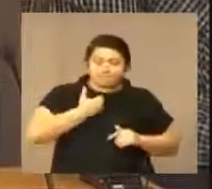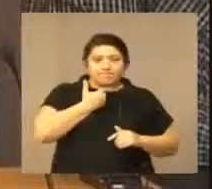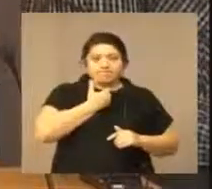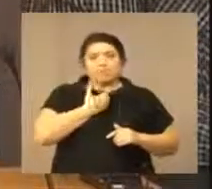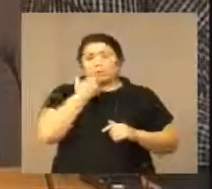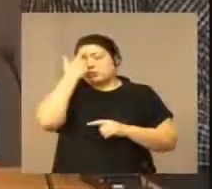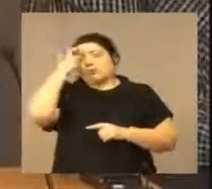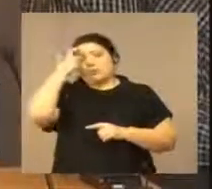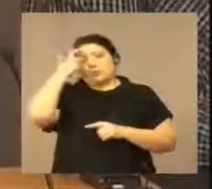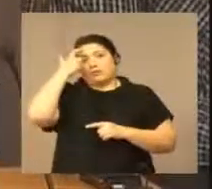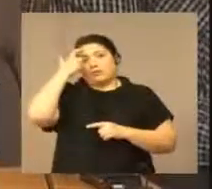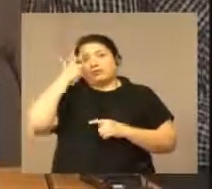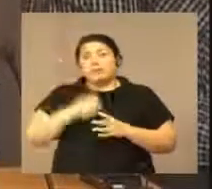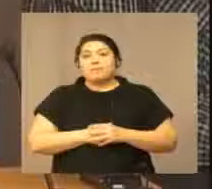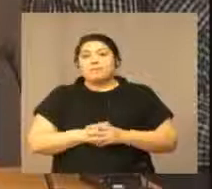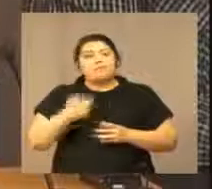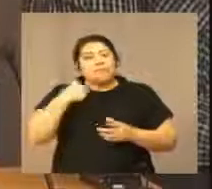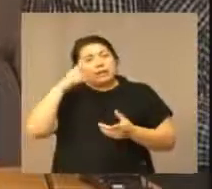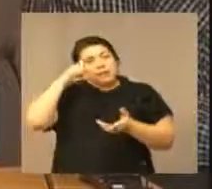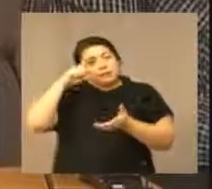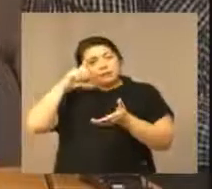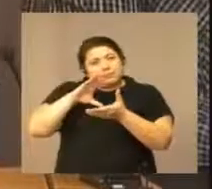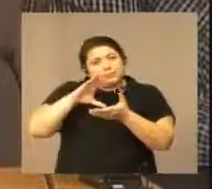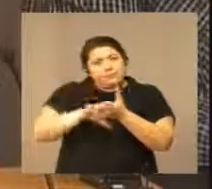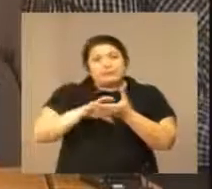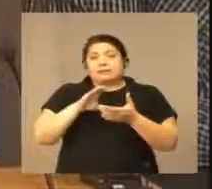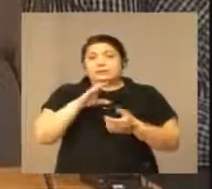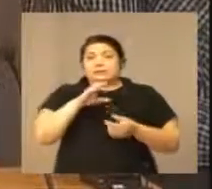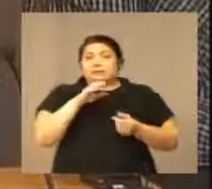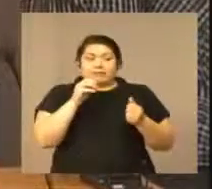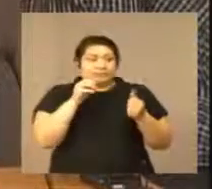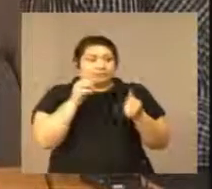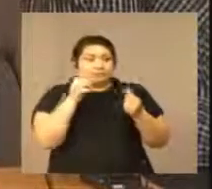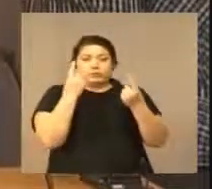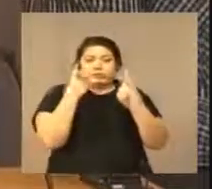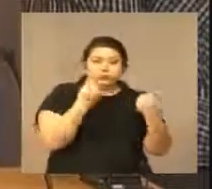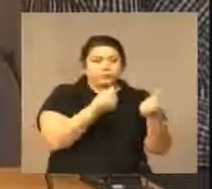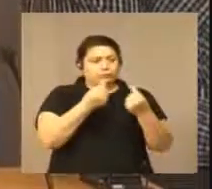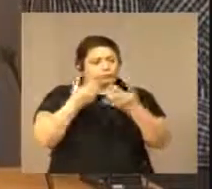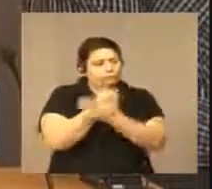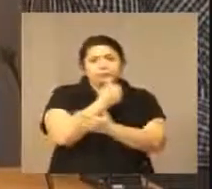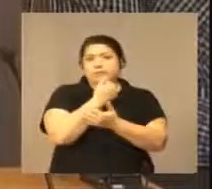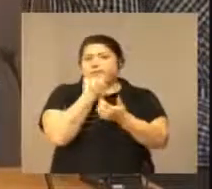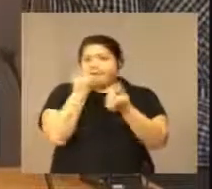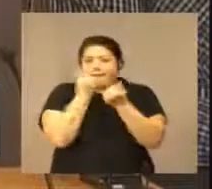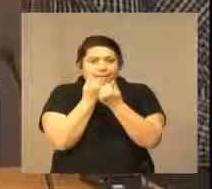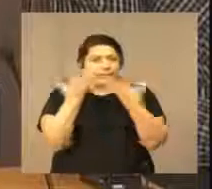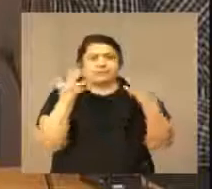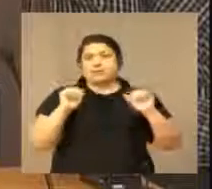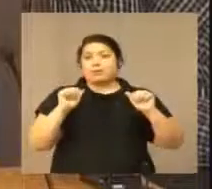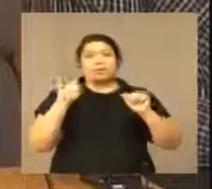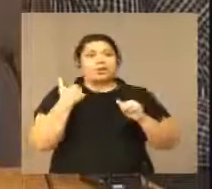I believe that everything is done possible that to address, to